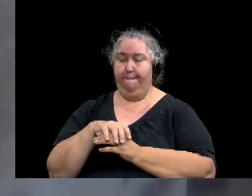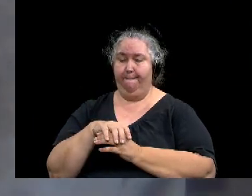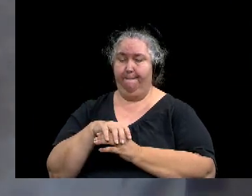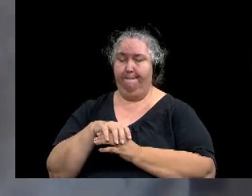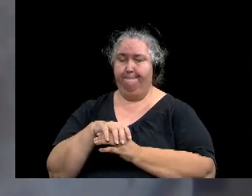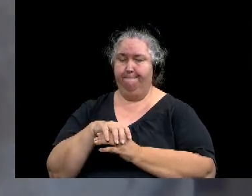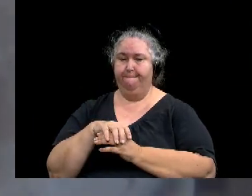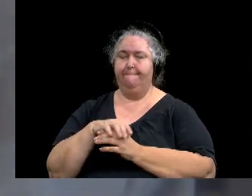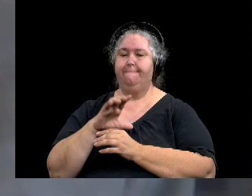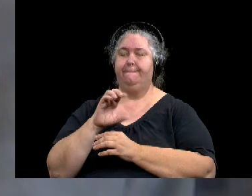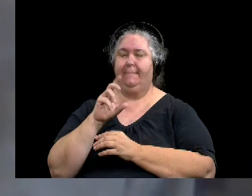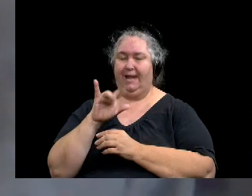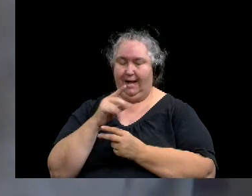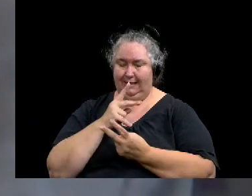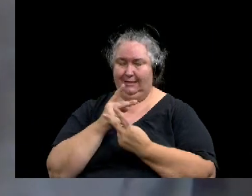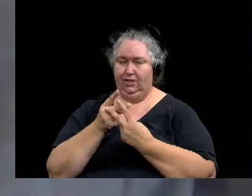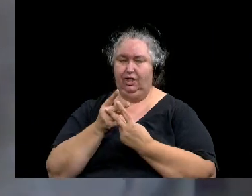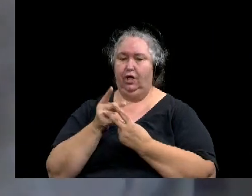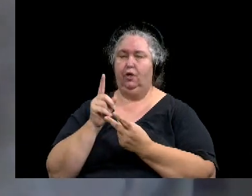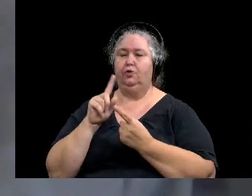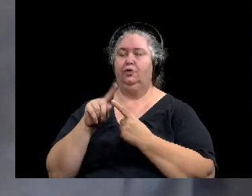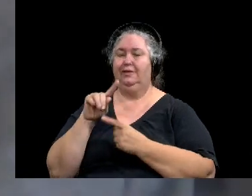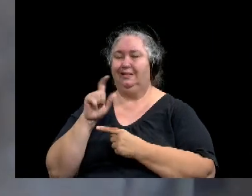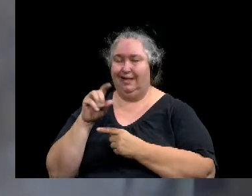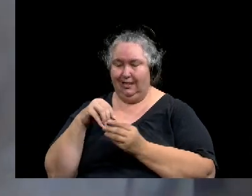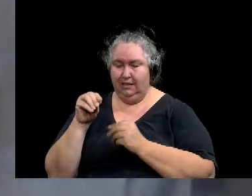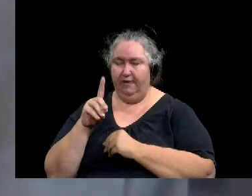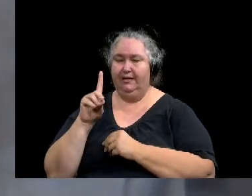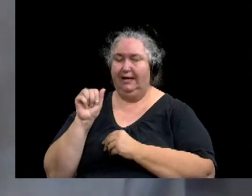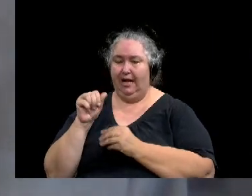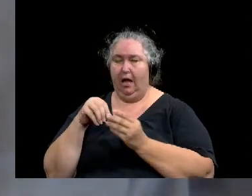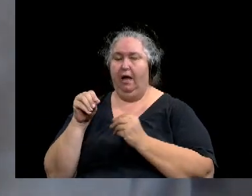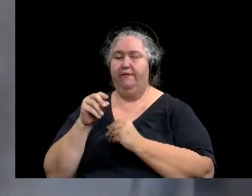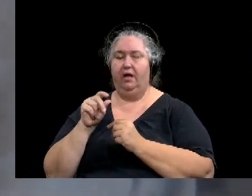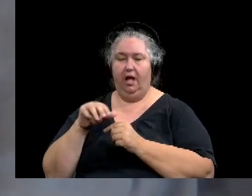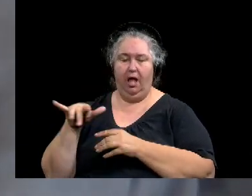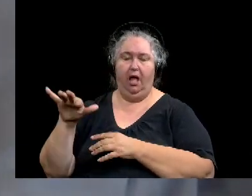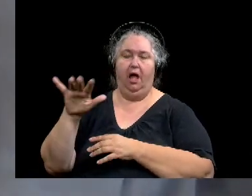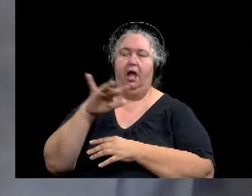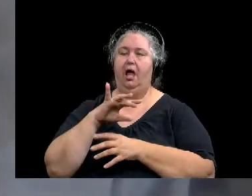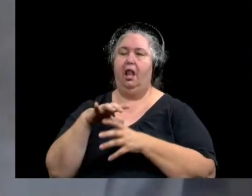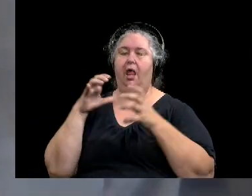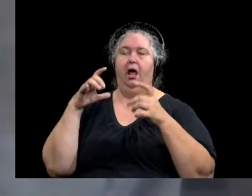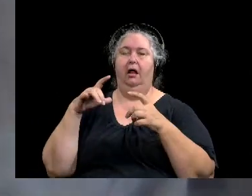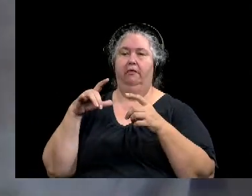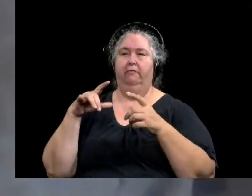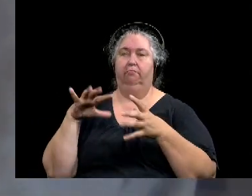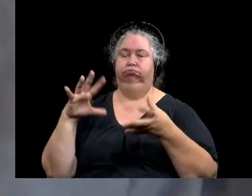the county jail through the tax office, DA's office, and all, a lot of disruption due to